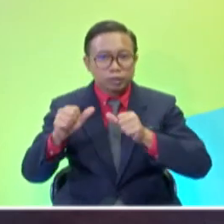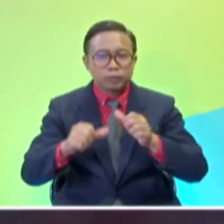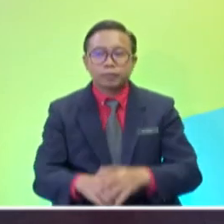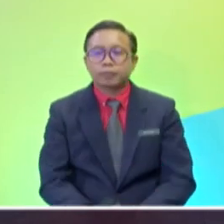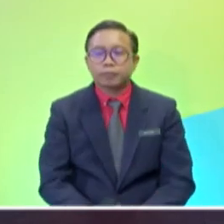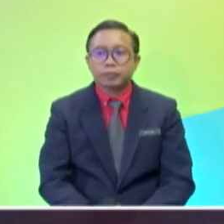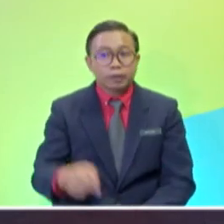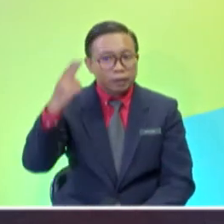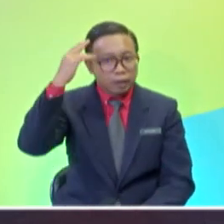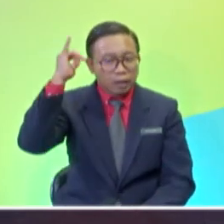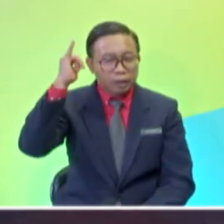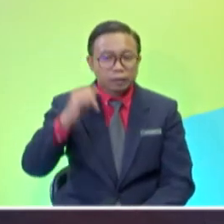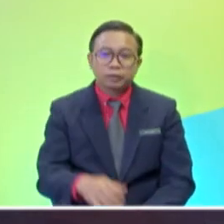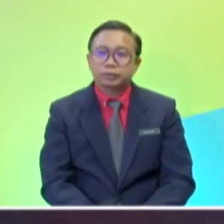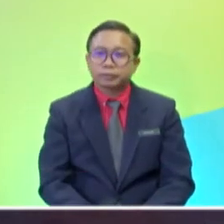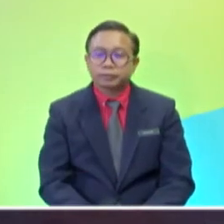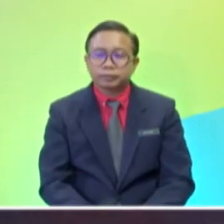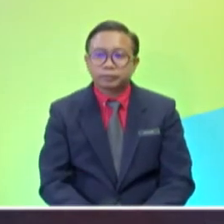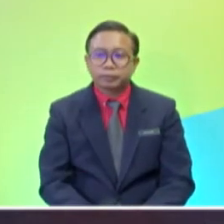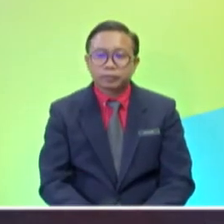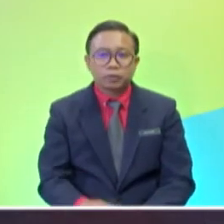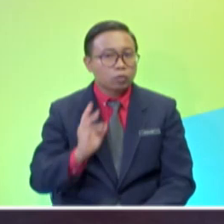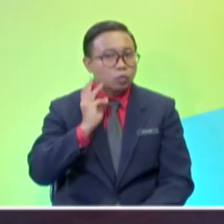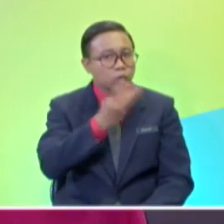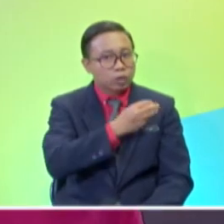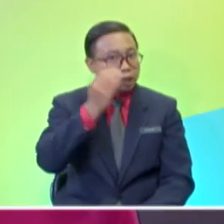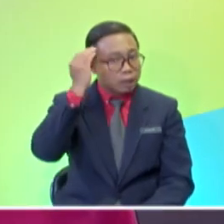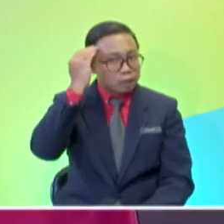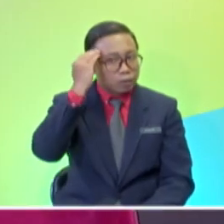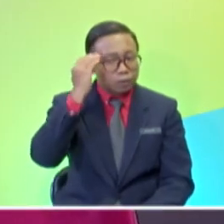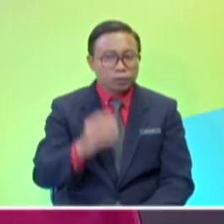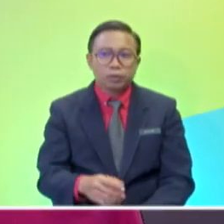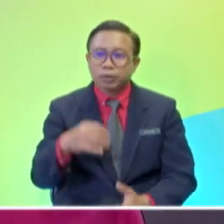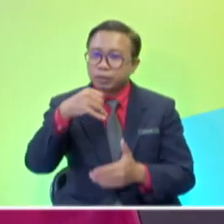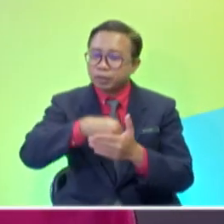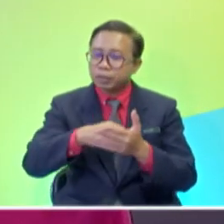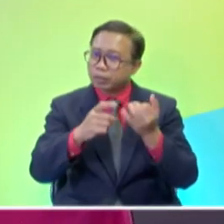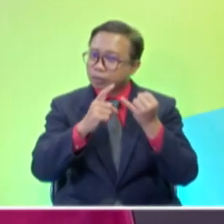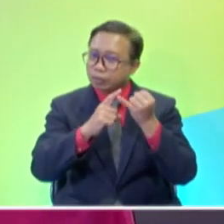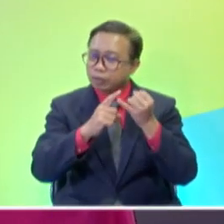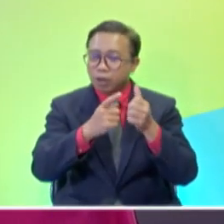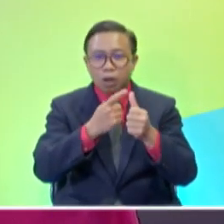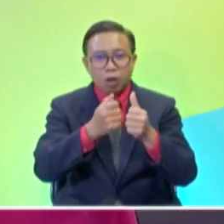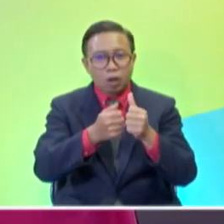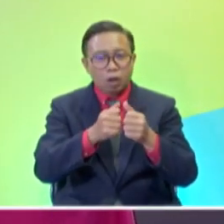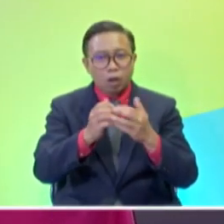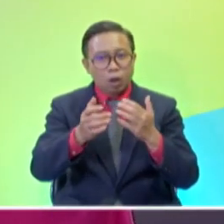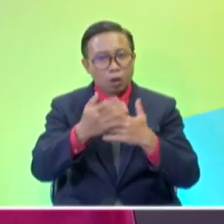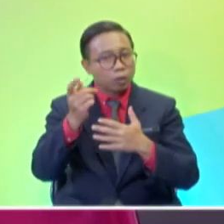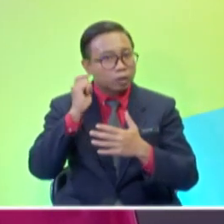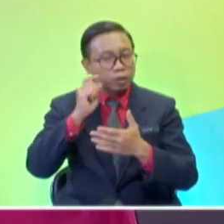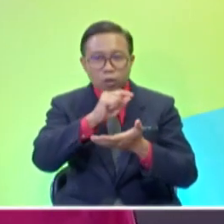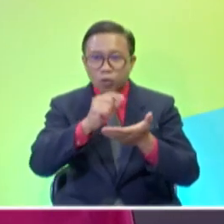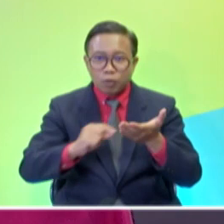Shafika again. All right, as we know, and as I have mentioned in the beginning, we are going to write a